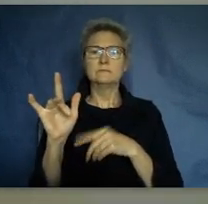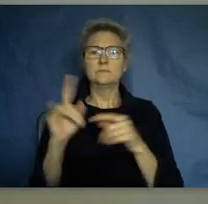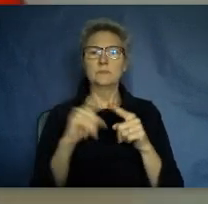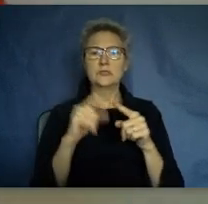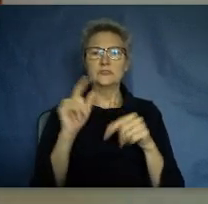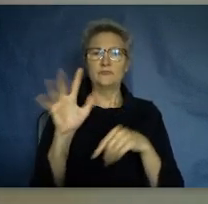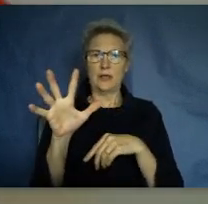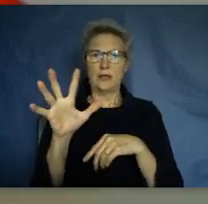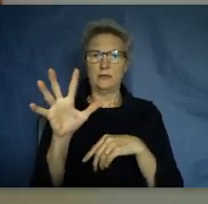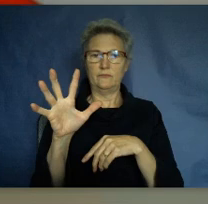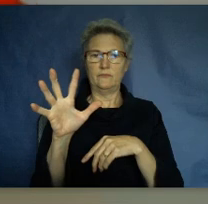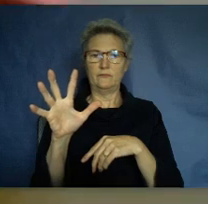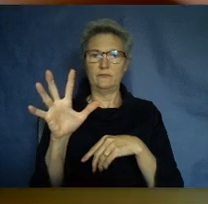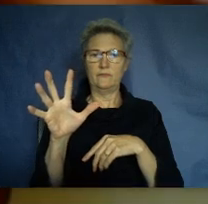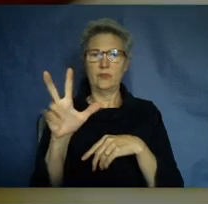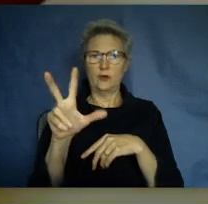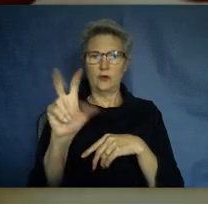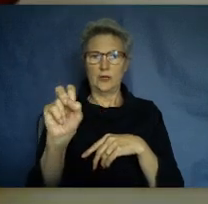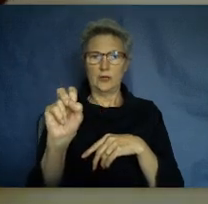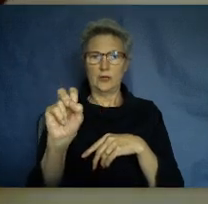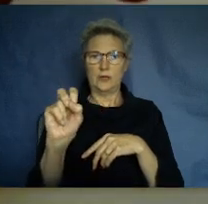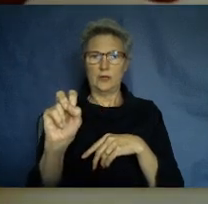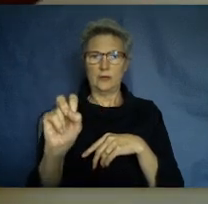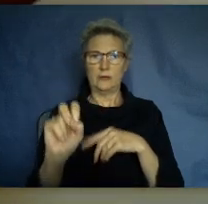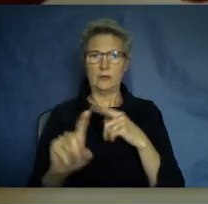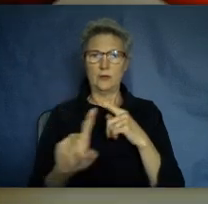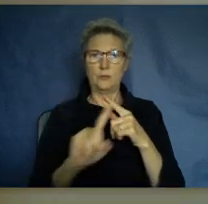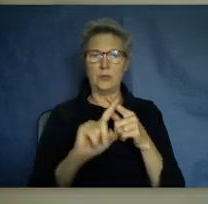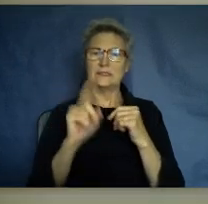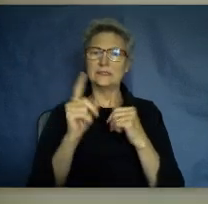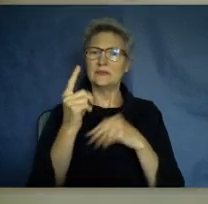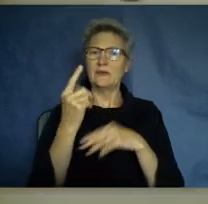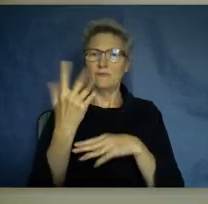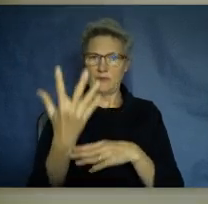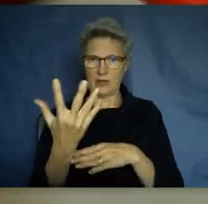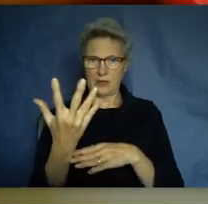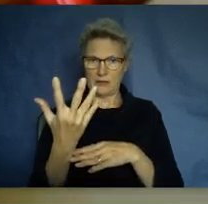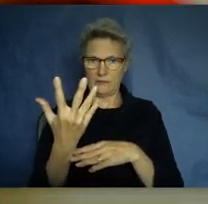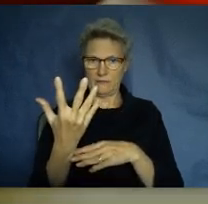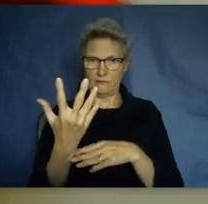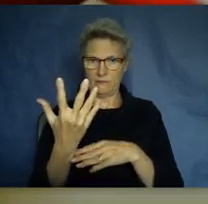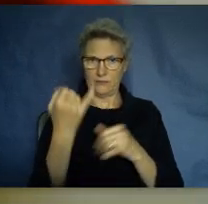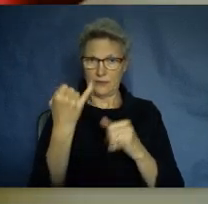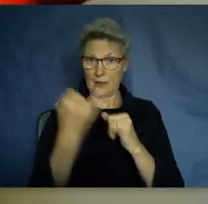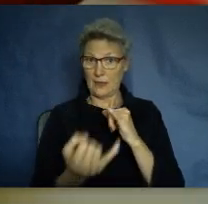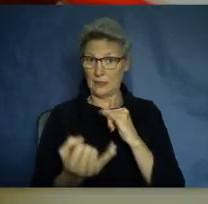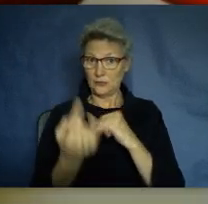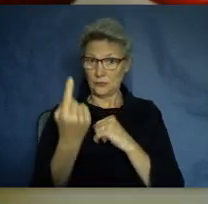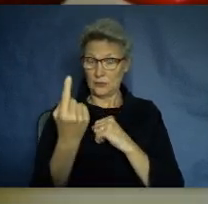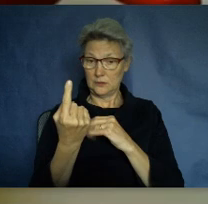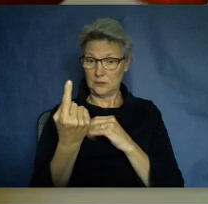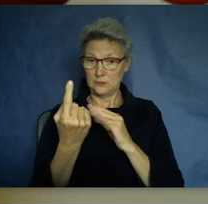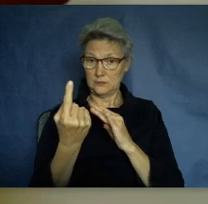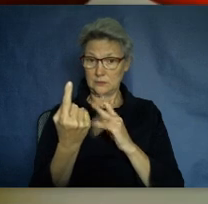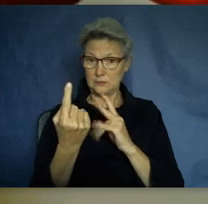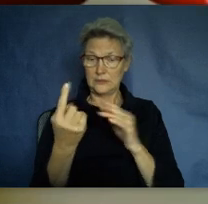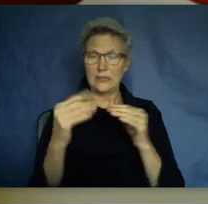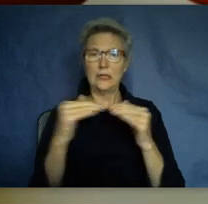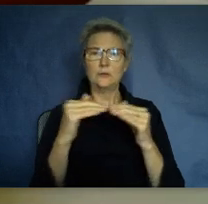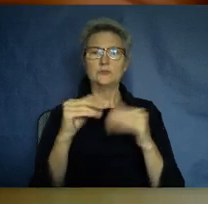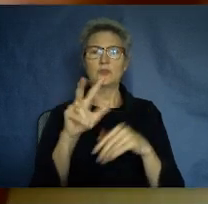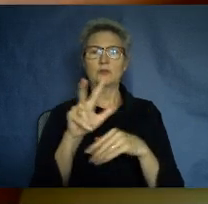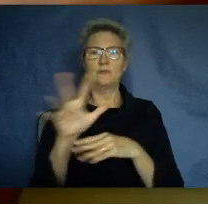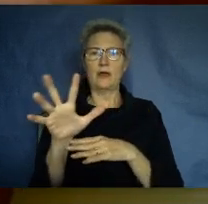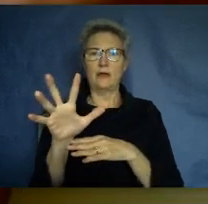We'll continue. We're at 30 now, and I have one more final hop to make here. And I find that